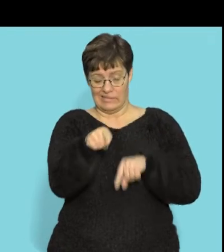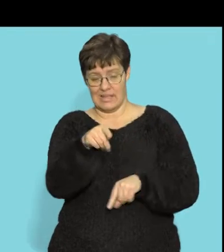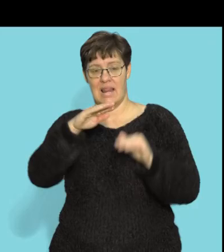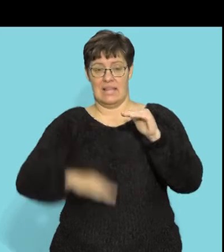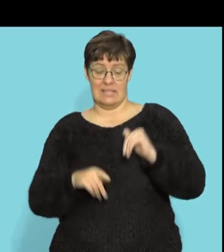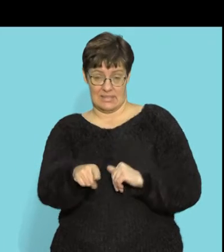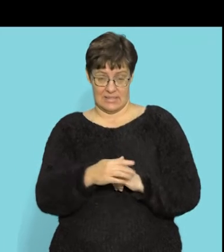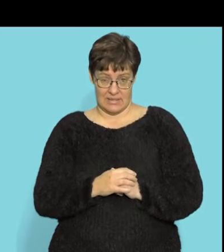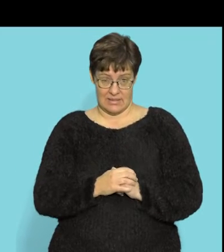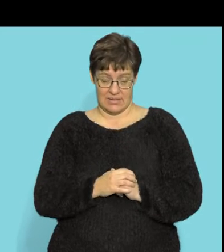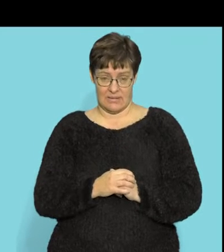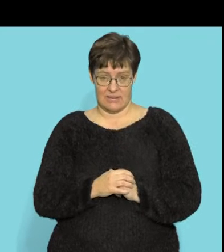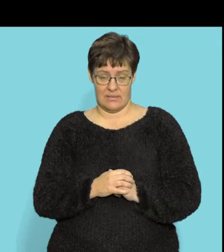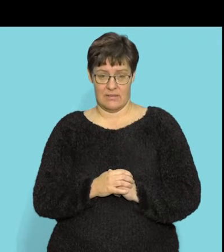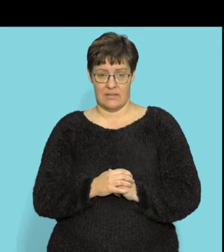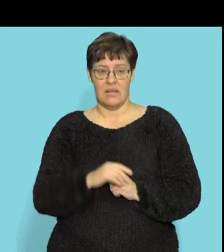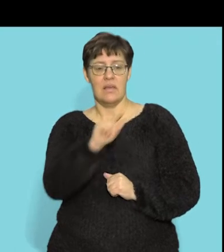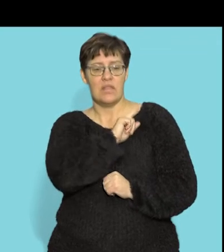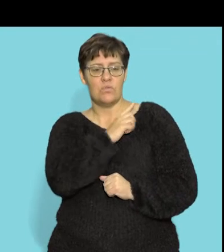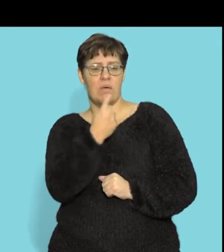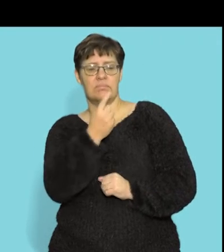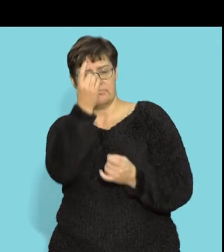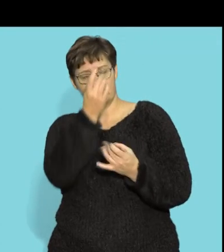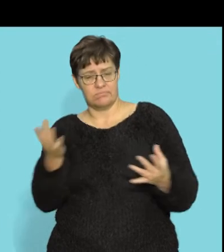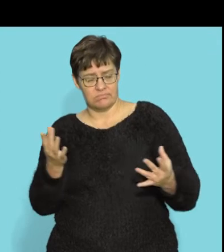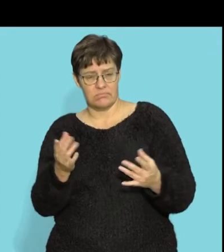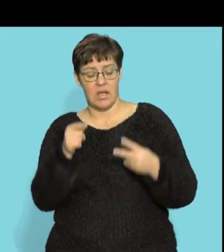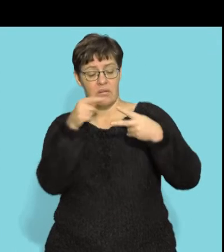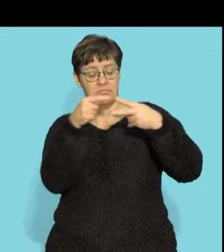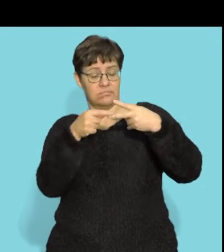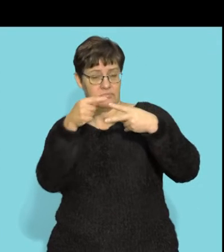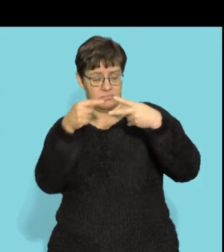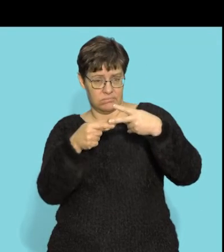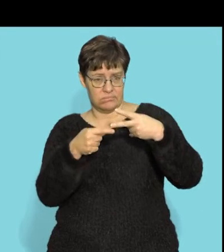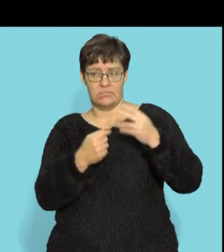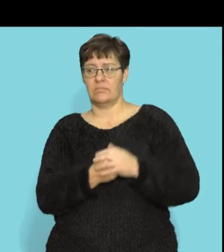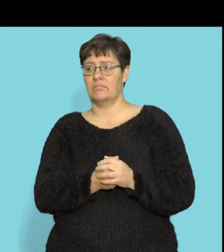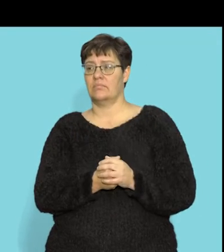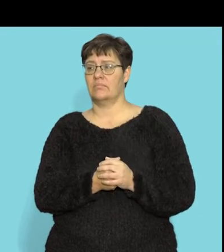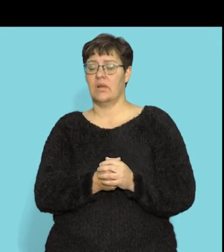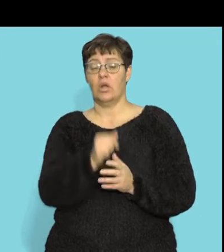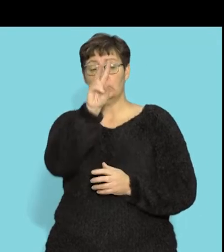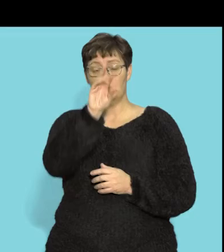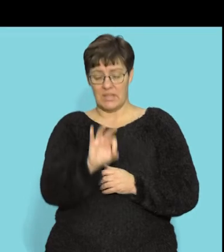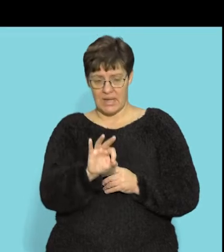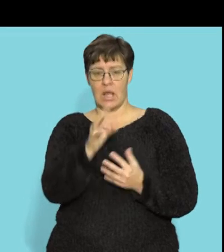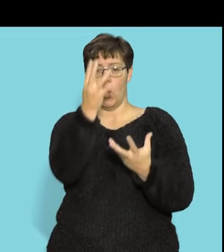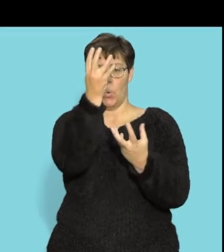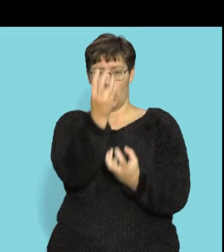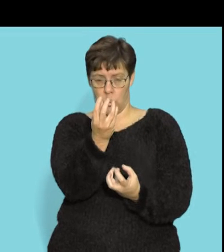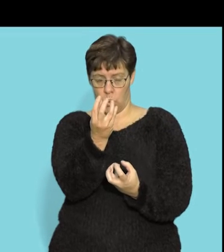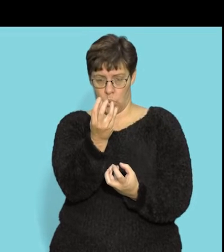so as a result, we are saying that these 2 bulbs will actually be dimmer, your R2 and